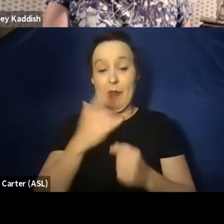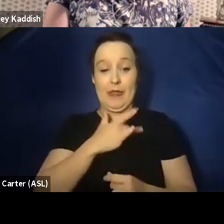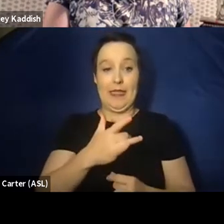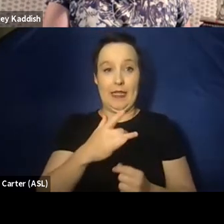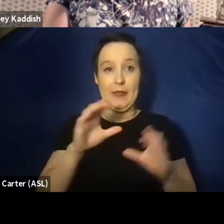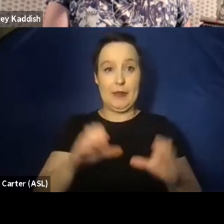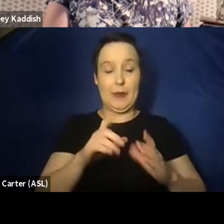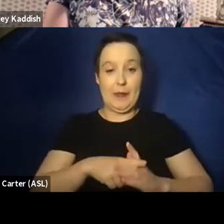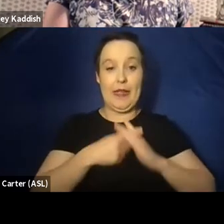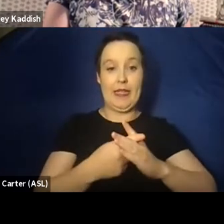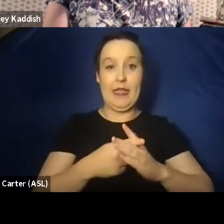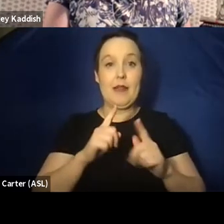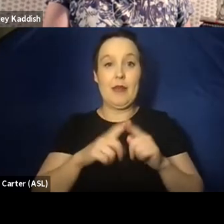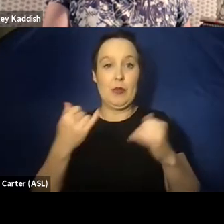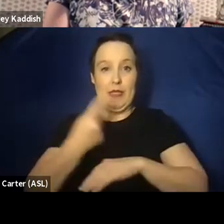music.